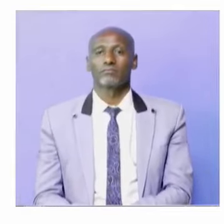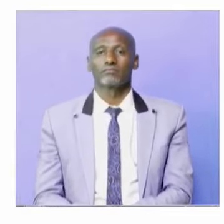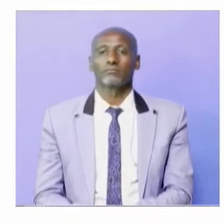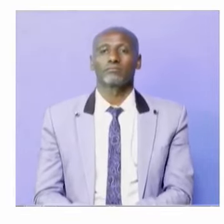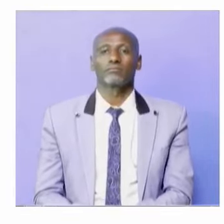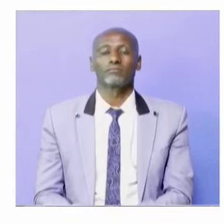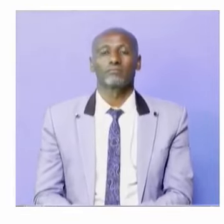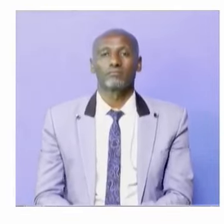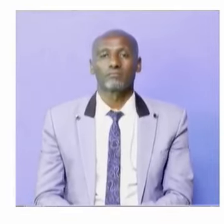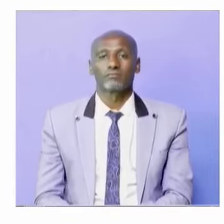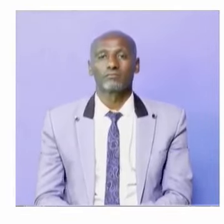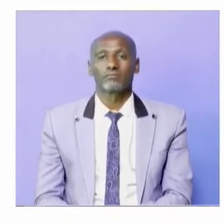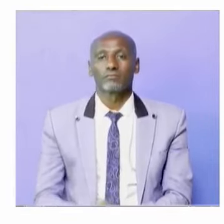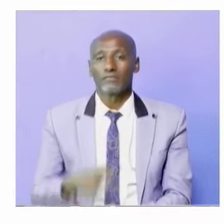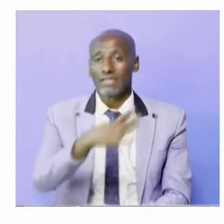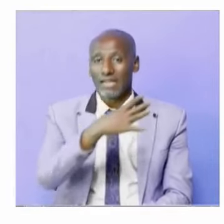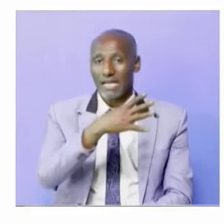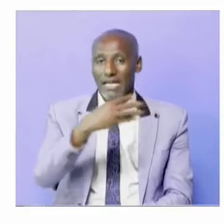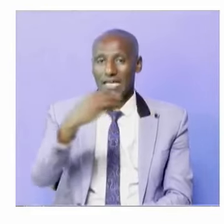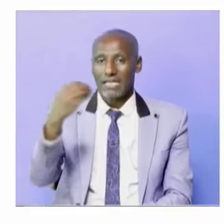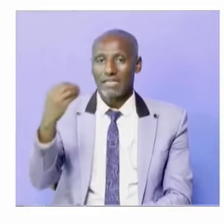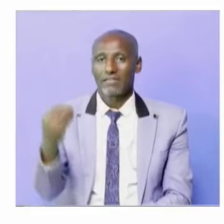Be ready and